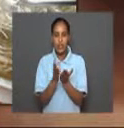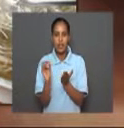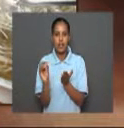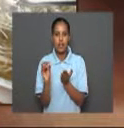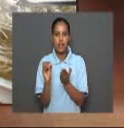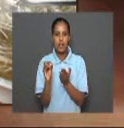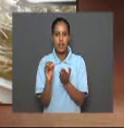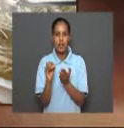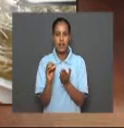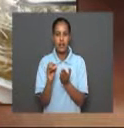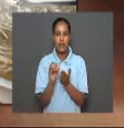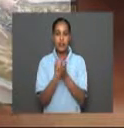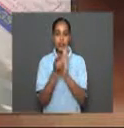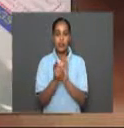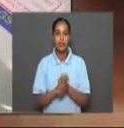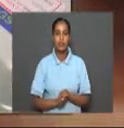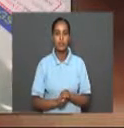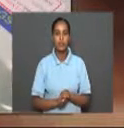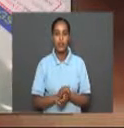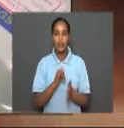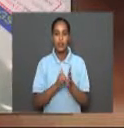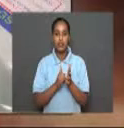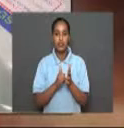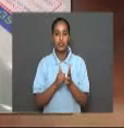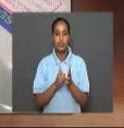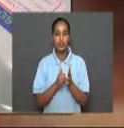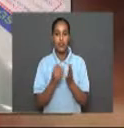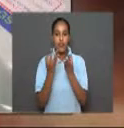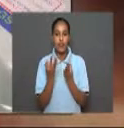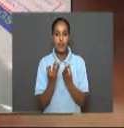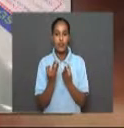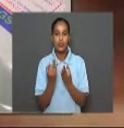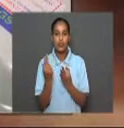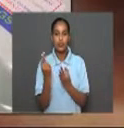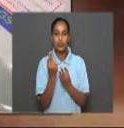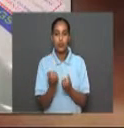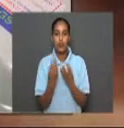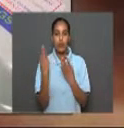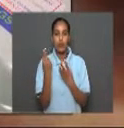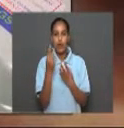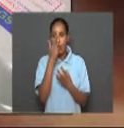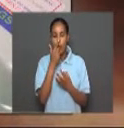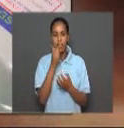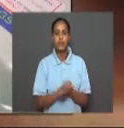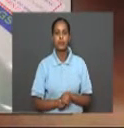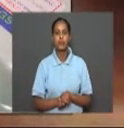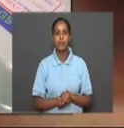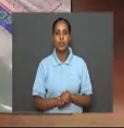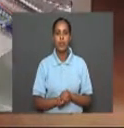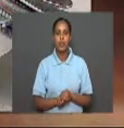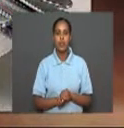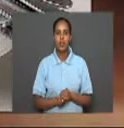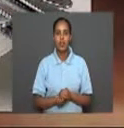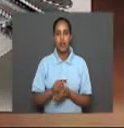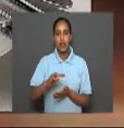to name a handful of examples. Its foam form is even more common.